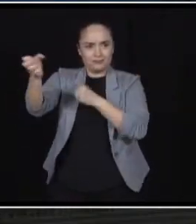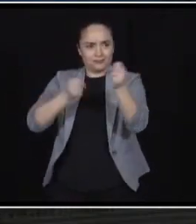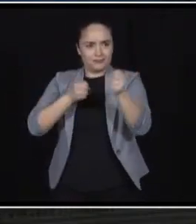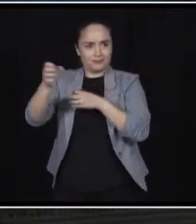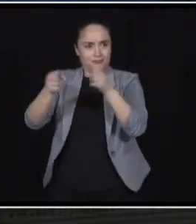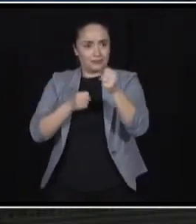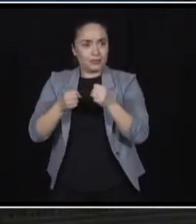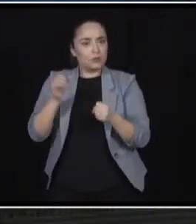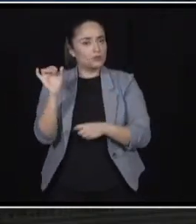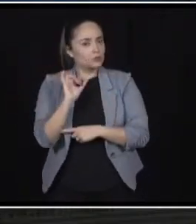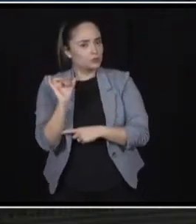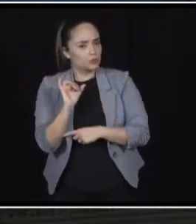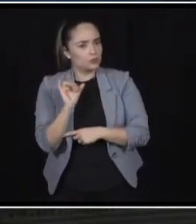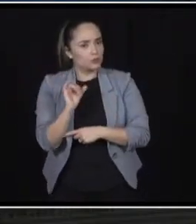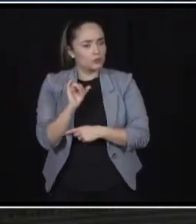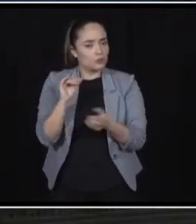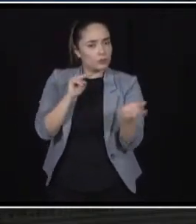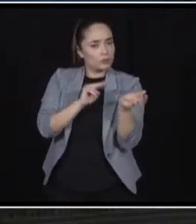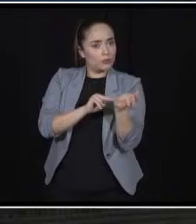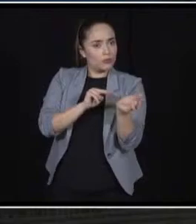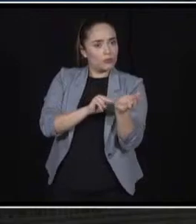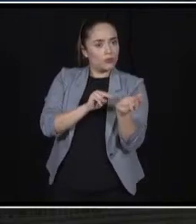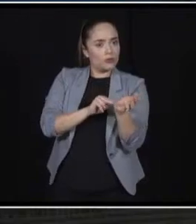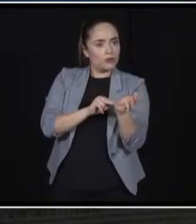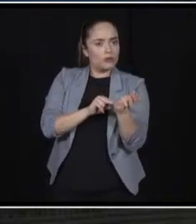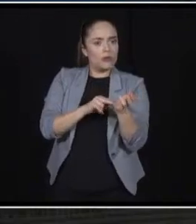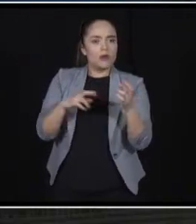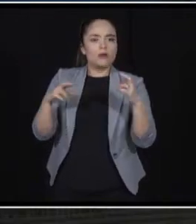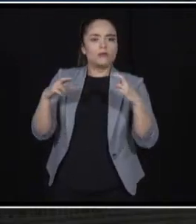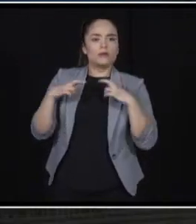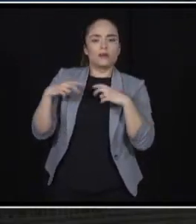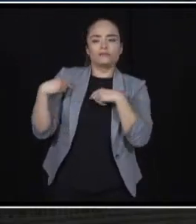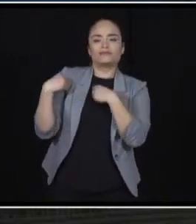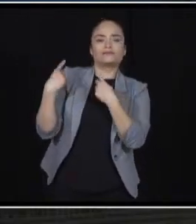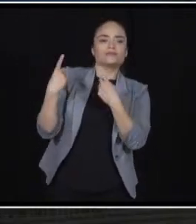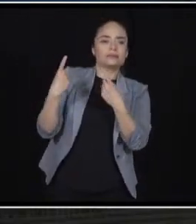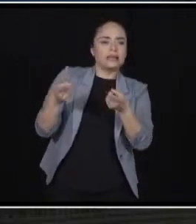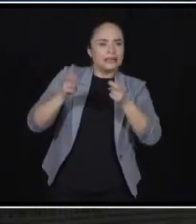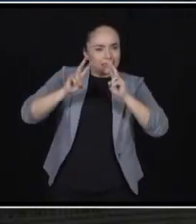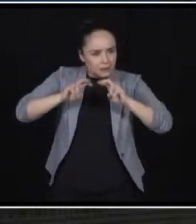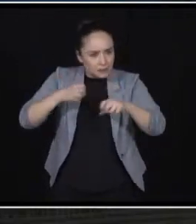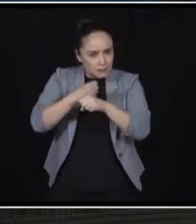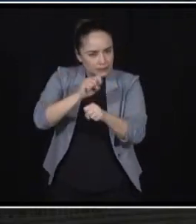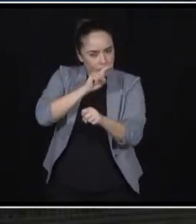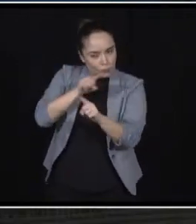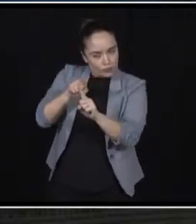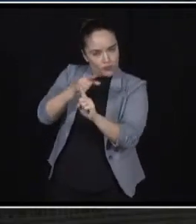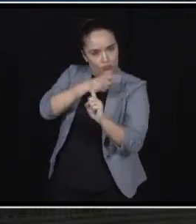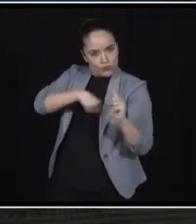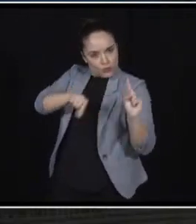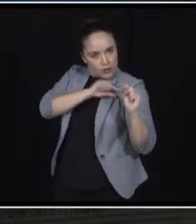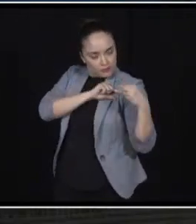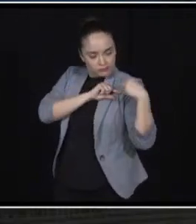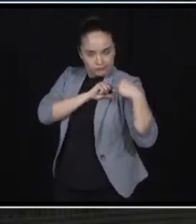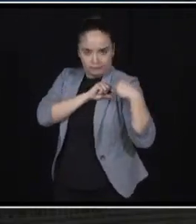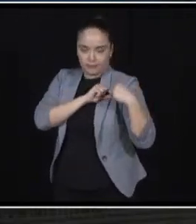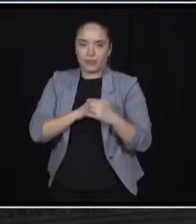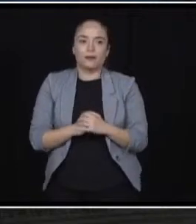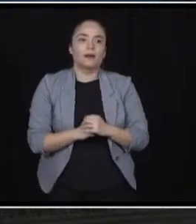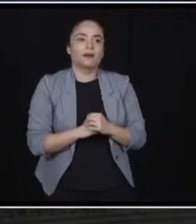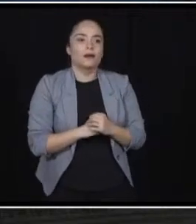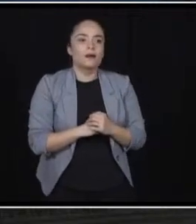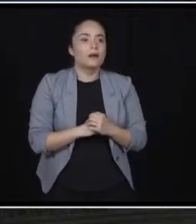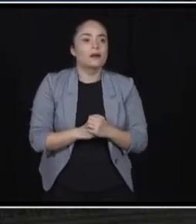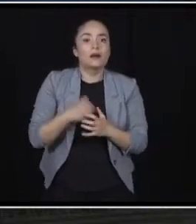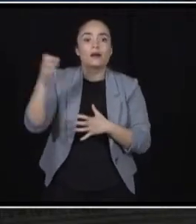perhaps about a practice for a number of years, making sure that they're qualified to go in as well. So there are many different areas that we're looking at right